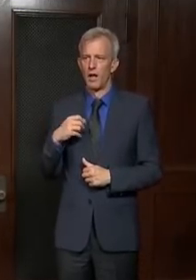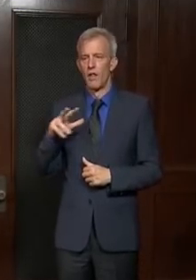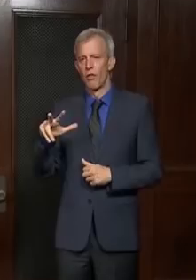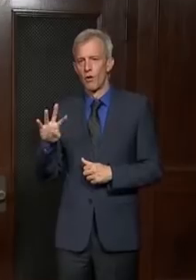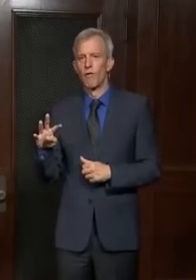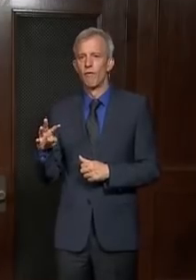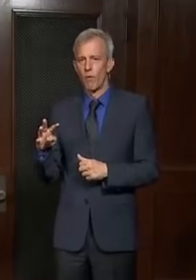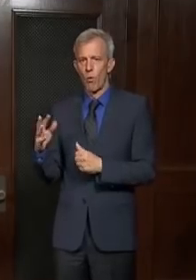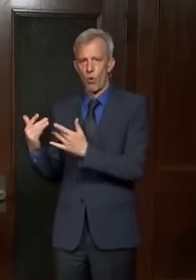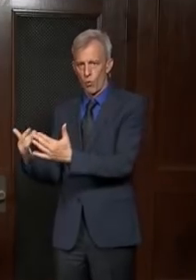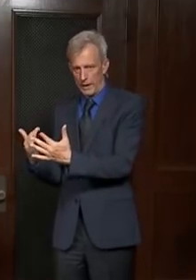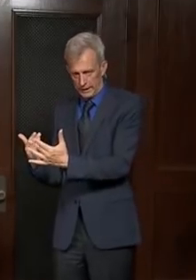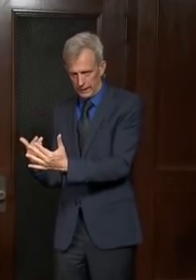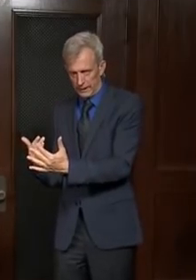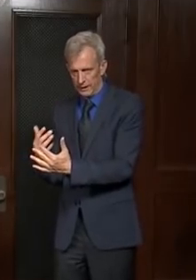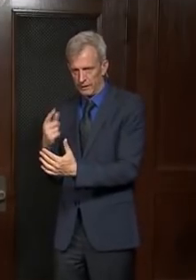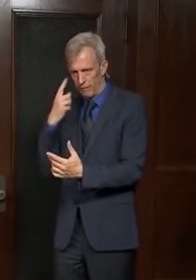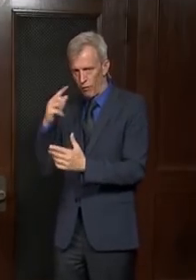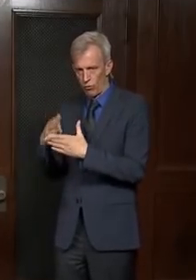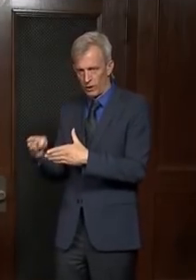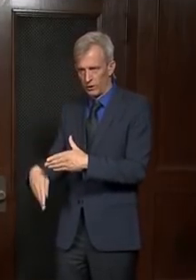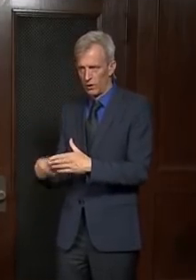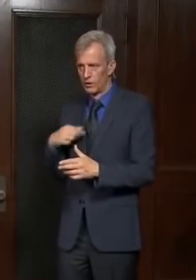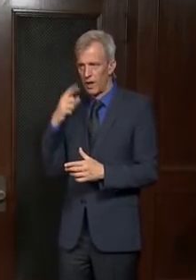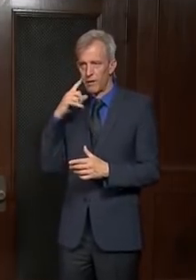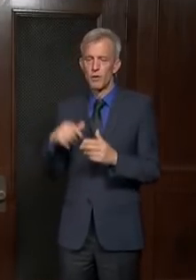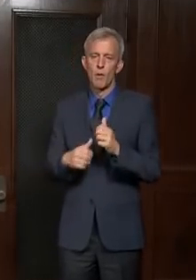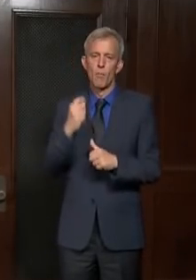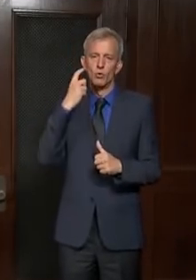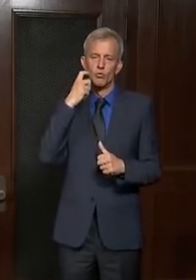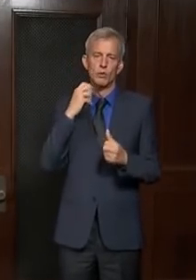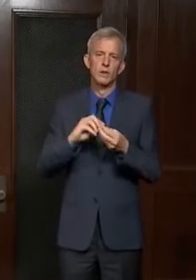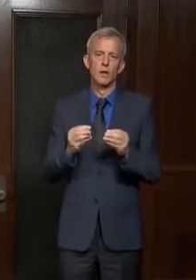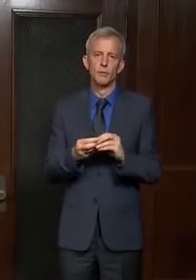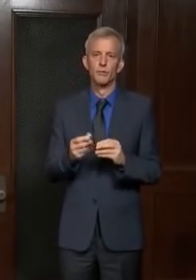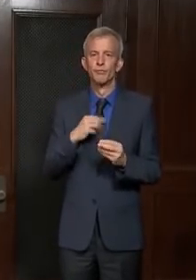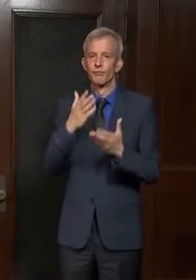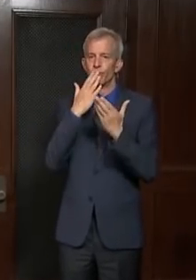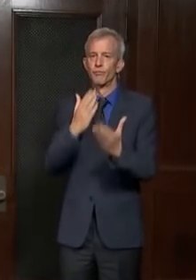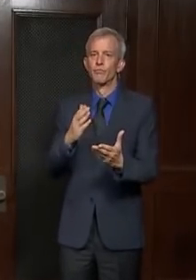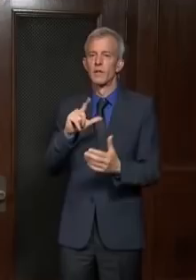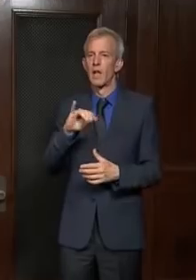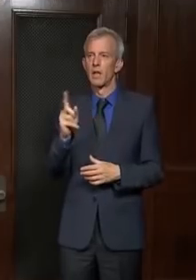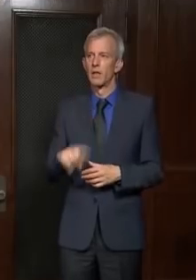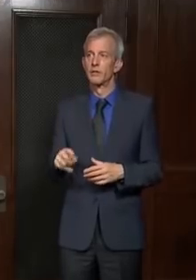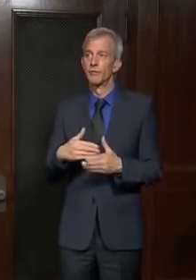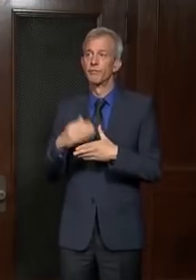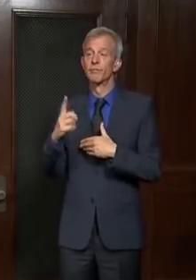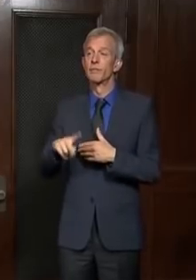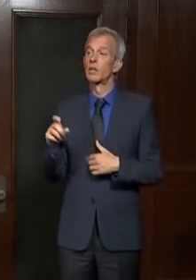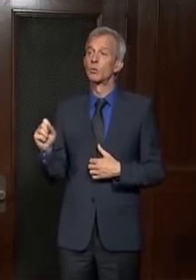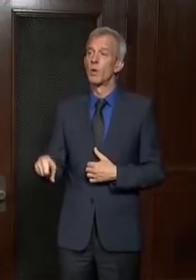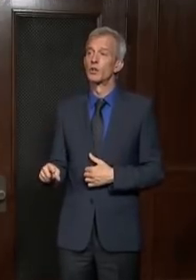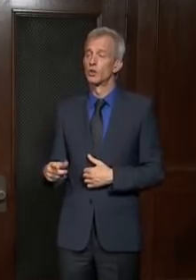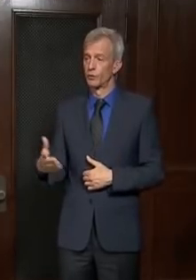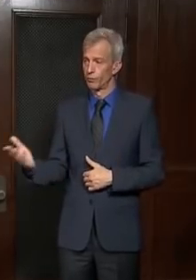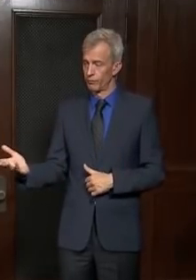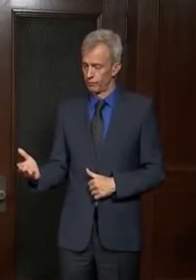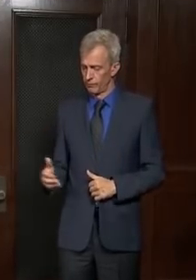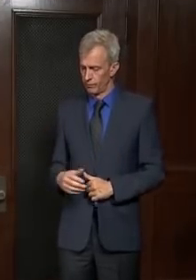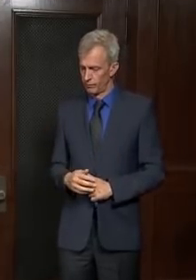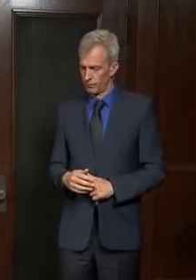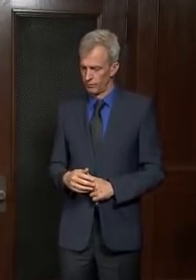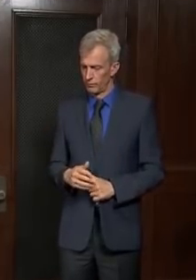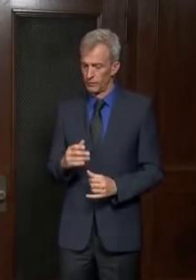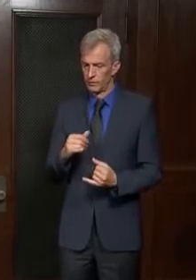as well. So that is, I think, the latest numbers we have there. Thanks, Liz. Next question, please.